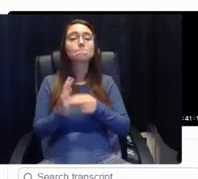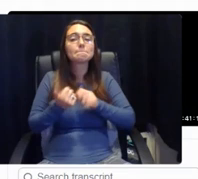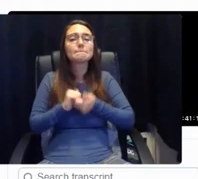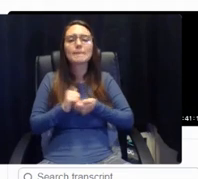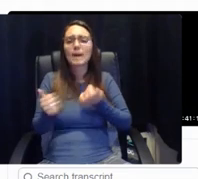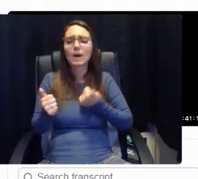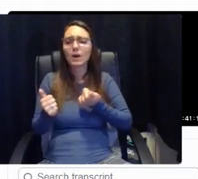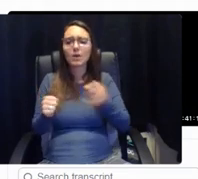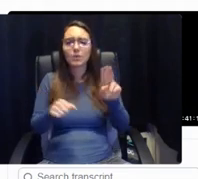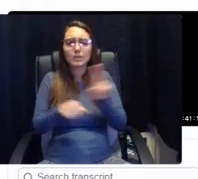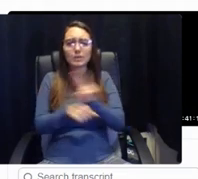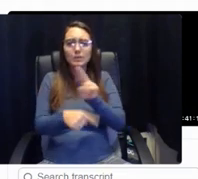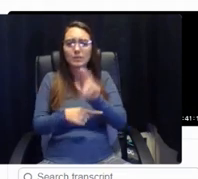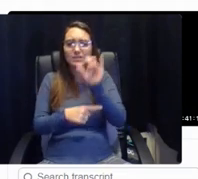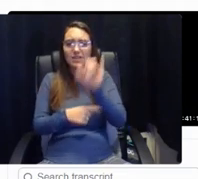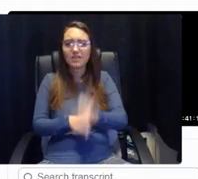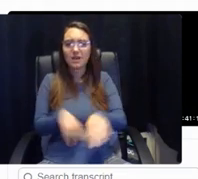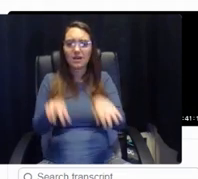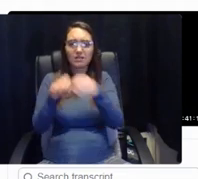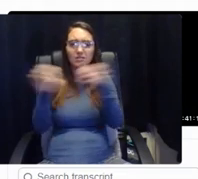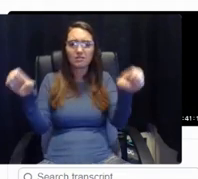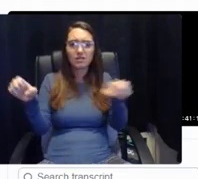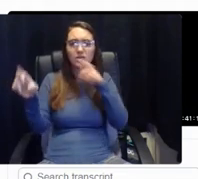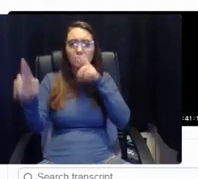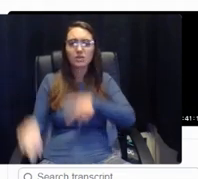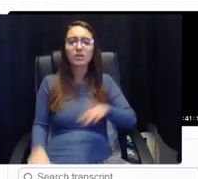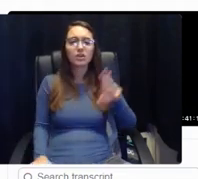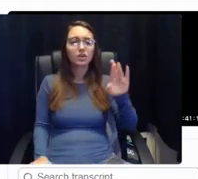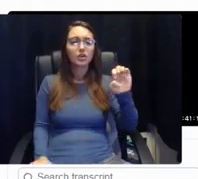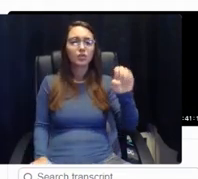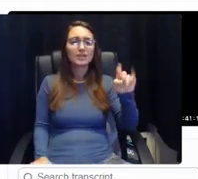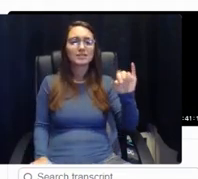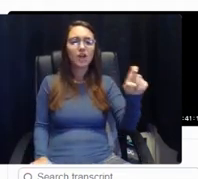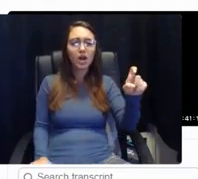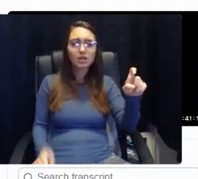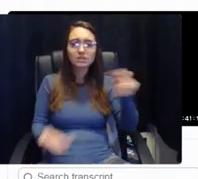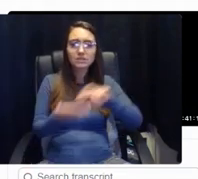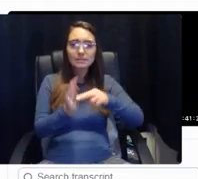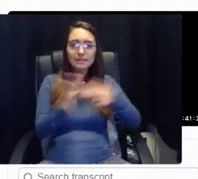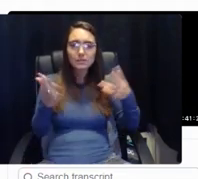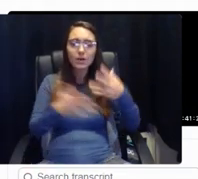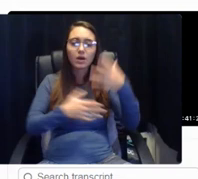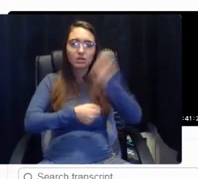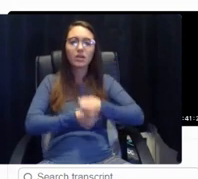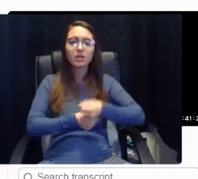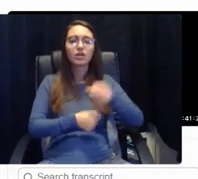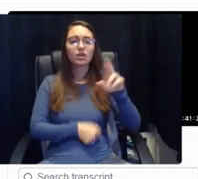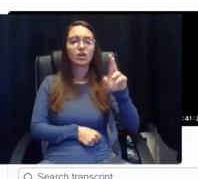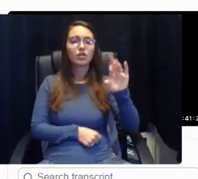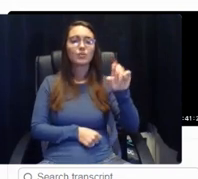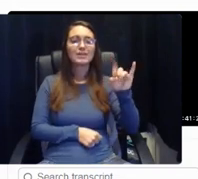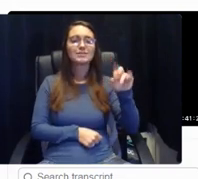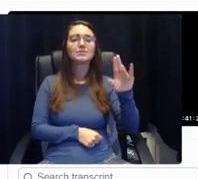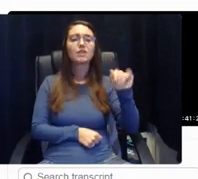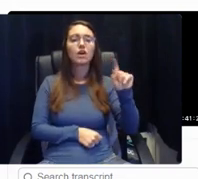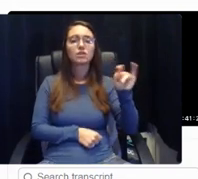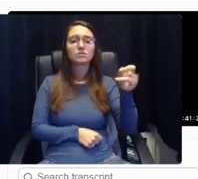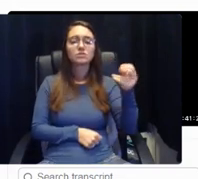use this particular redox reaction? Redox means reduction oxidation reaction, and